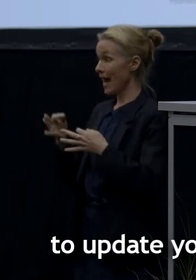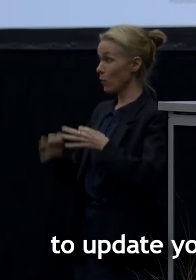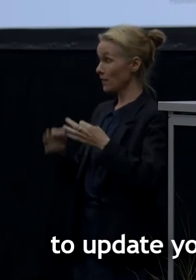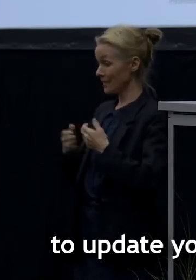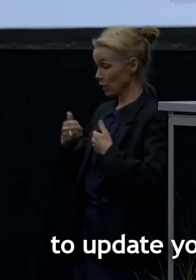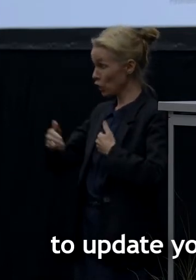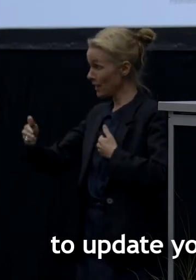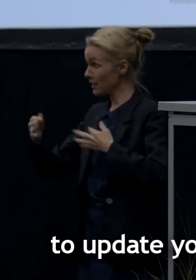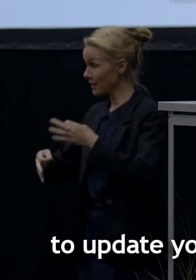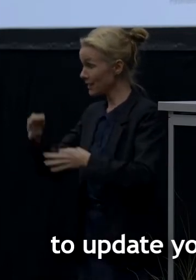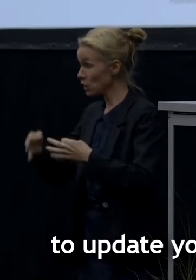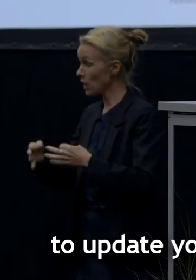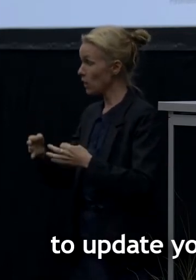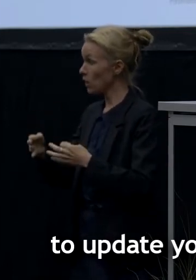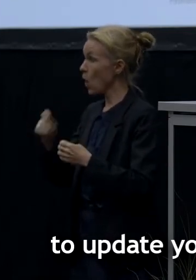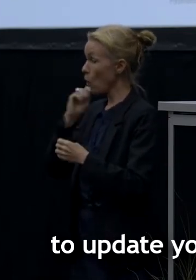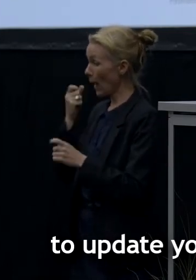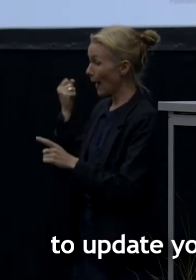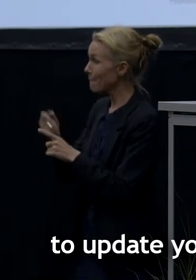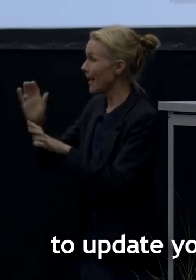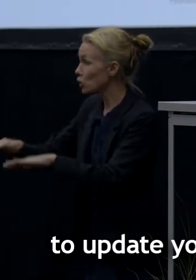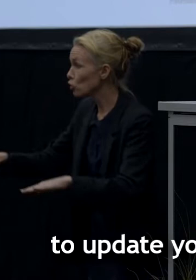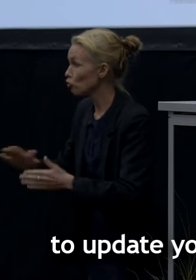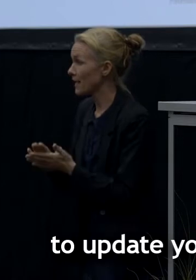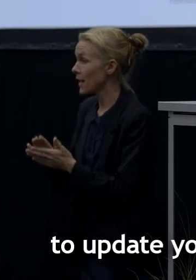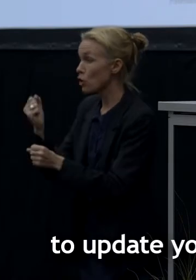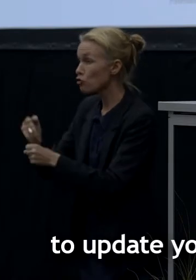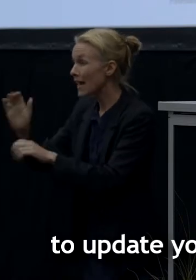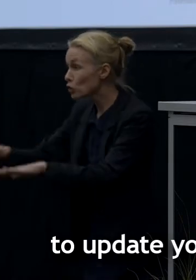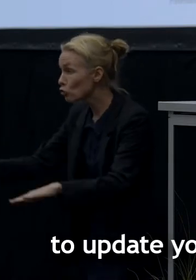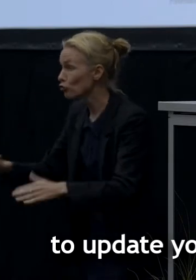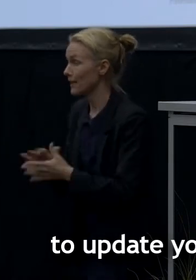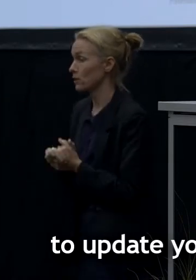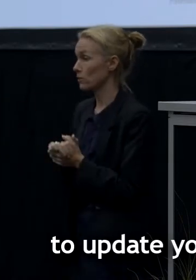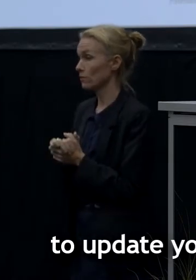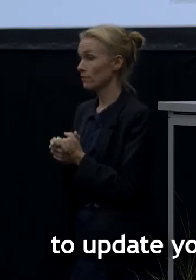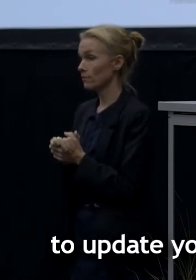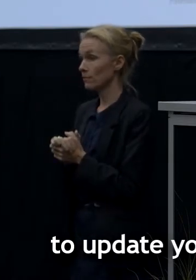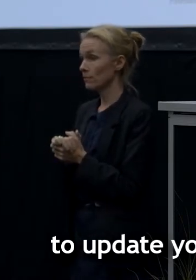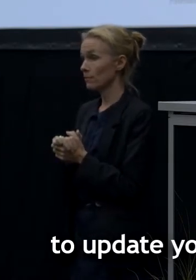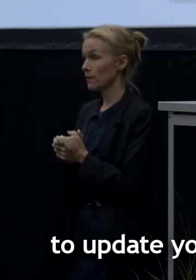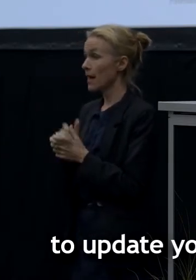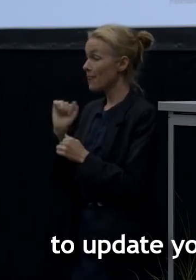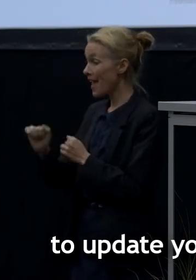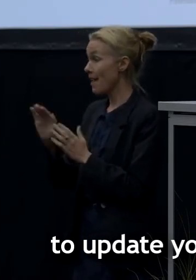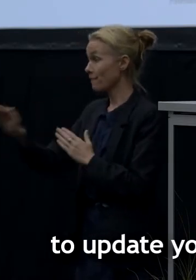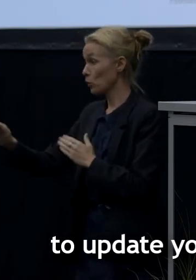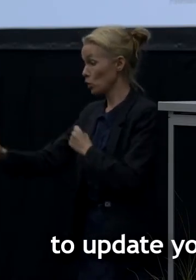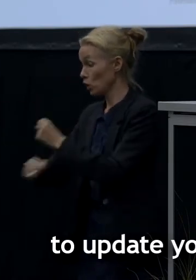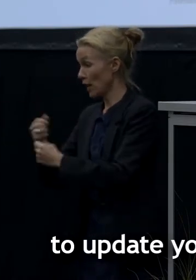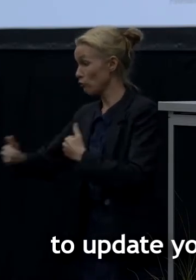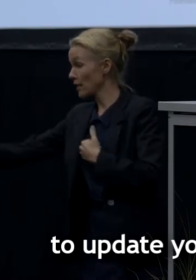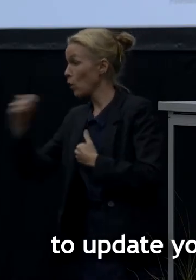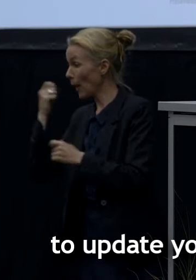this process will impact on our tamariki, our mokopuna, our children, our grandchildren, and their future